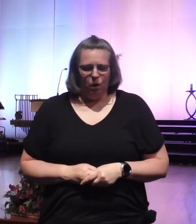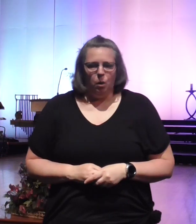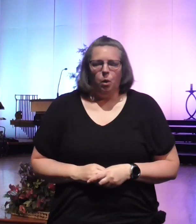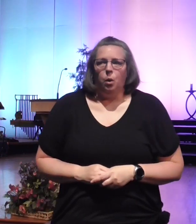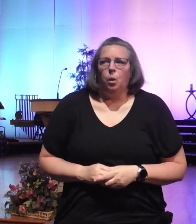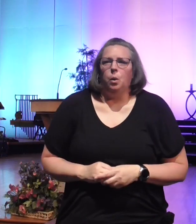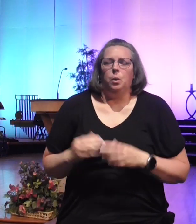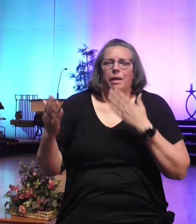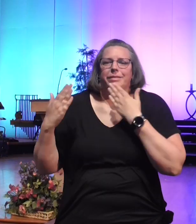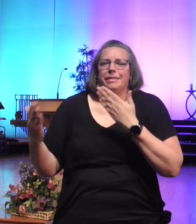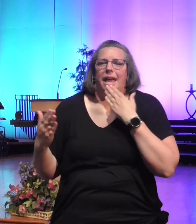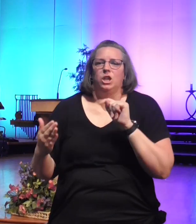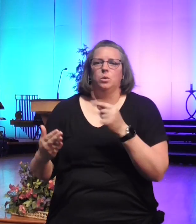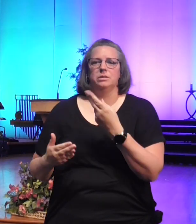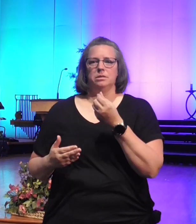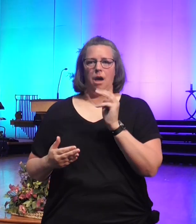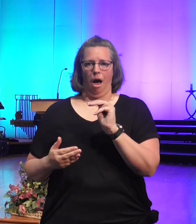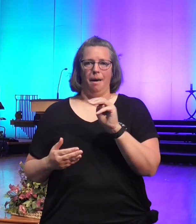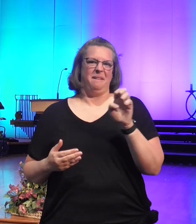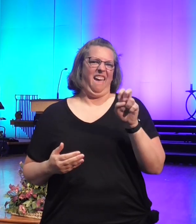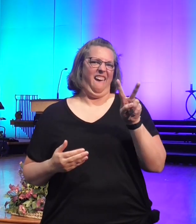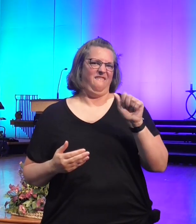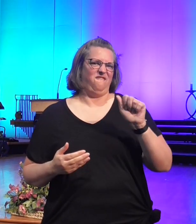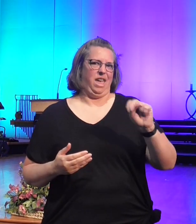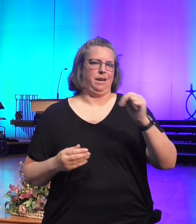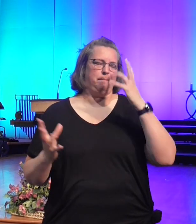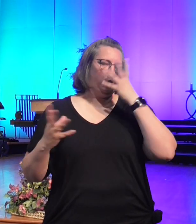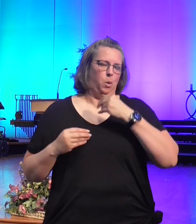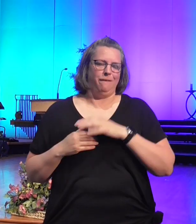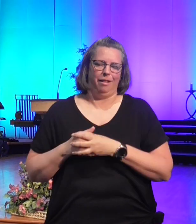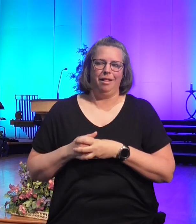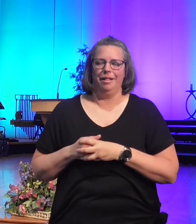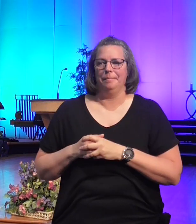Thank you, Tom. Thank you, Evan. Beautiful.